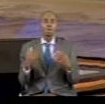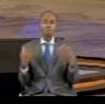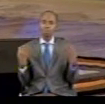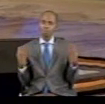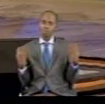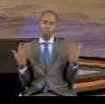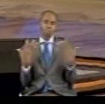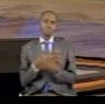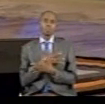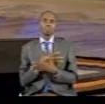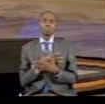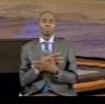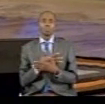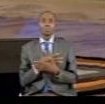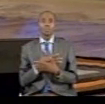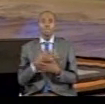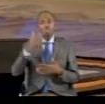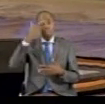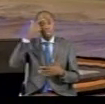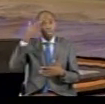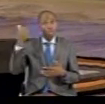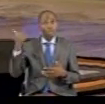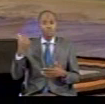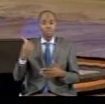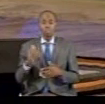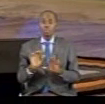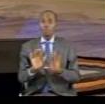fear has torment.